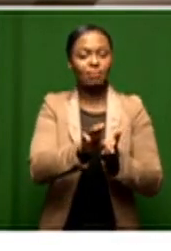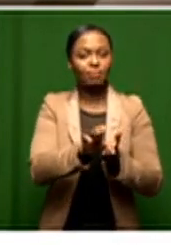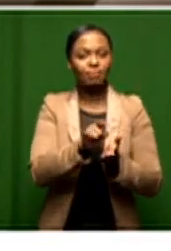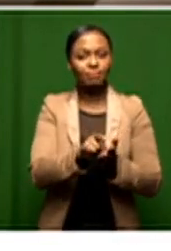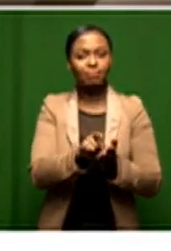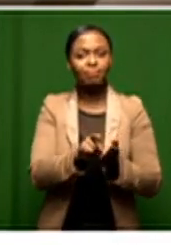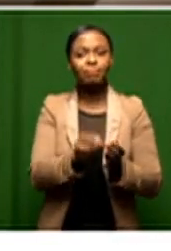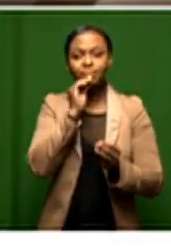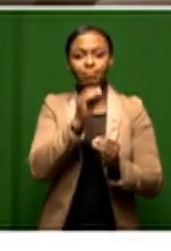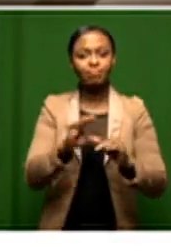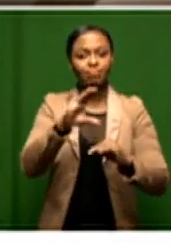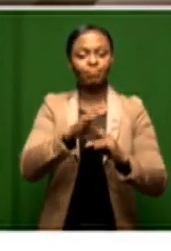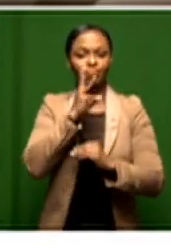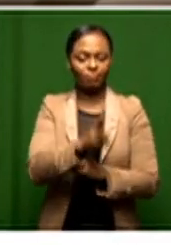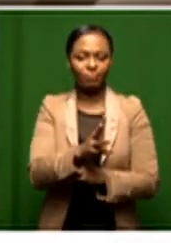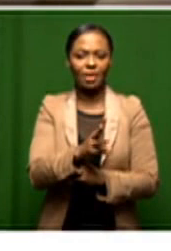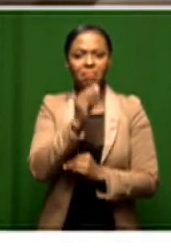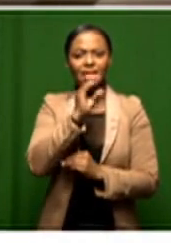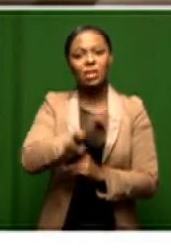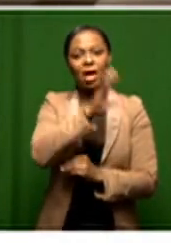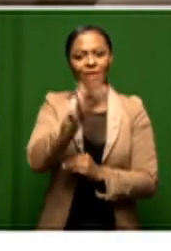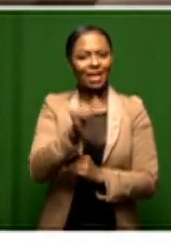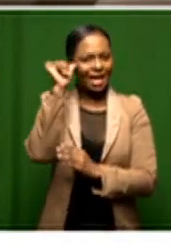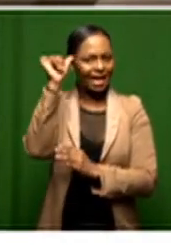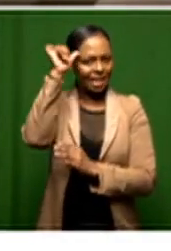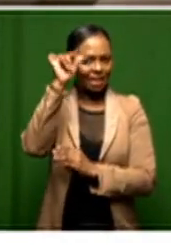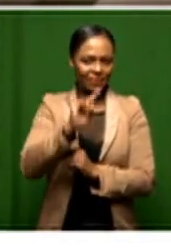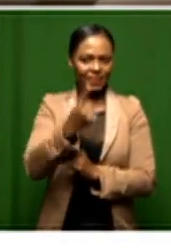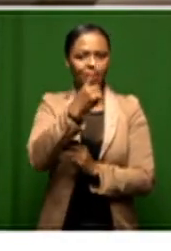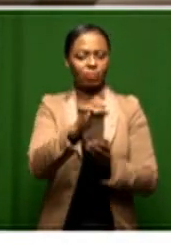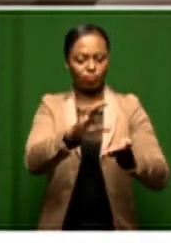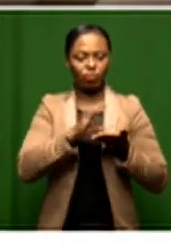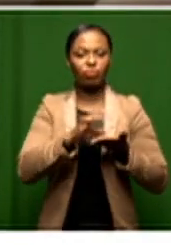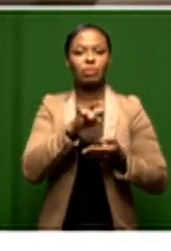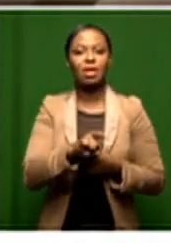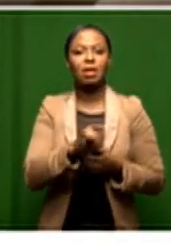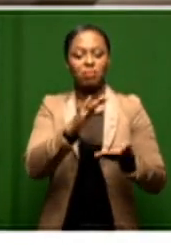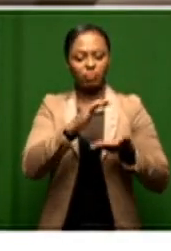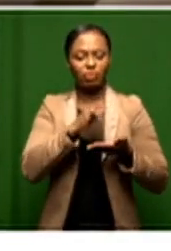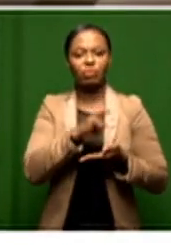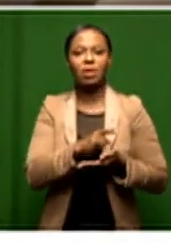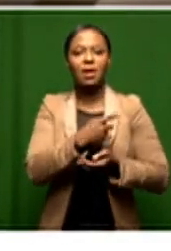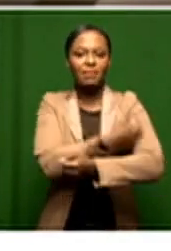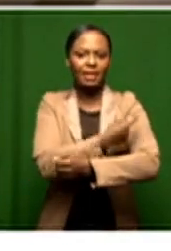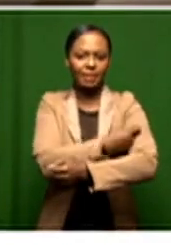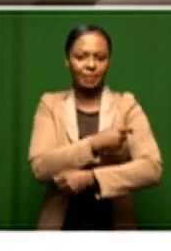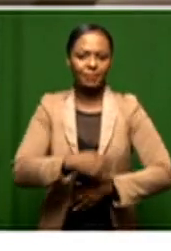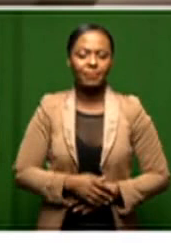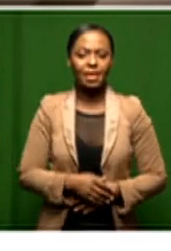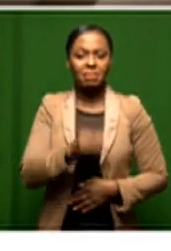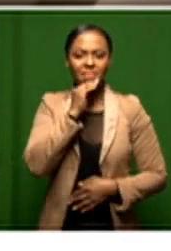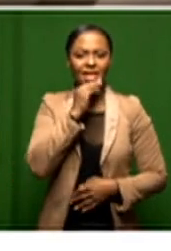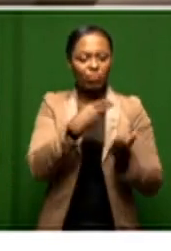additional 15% of South African adults to receive the vaccine. So it's a cross-subsidized initiative